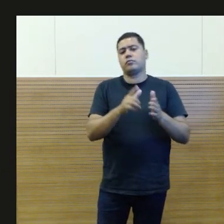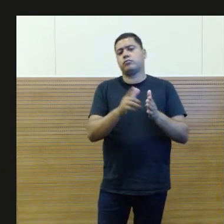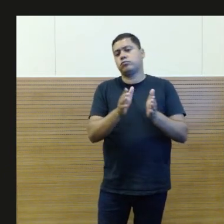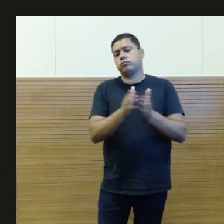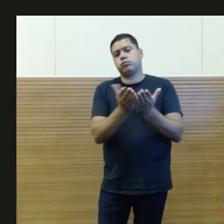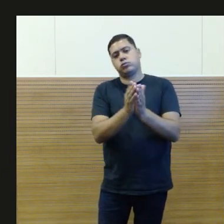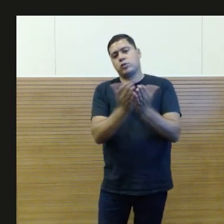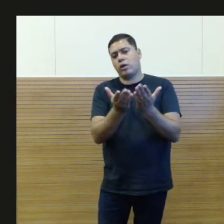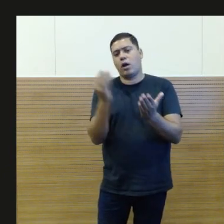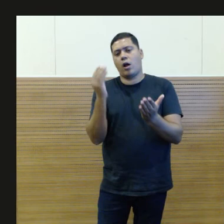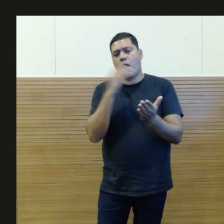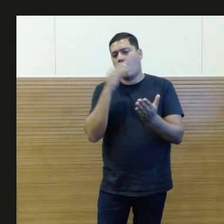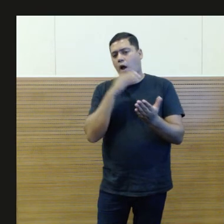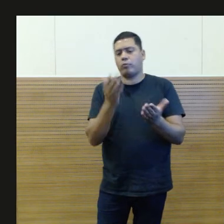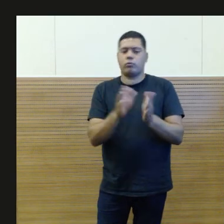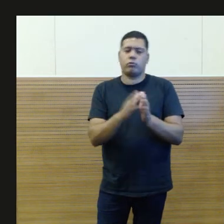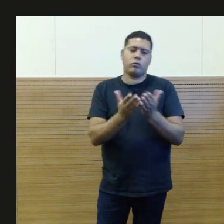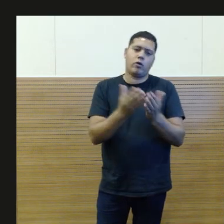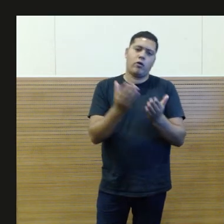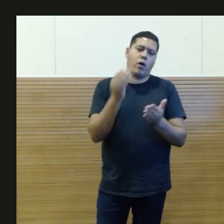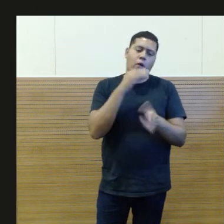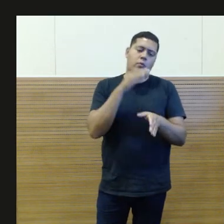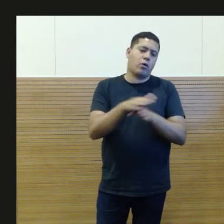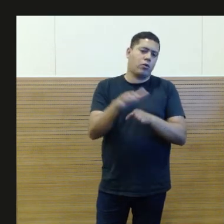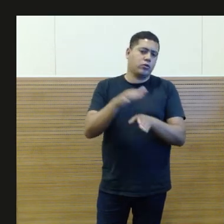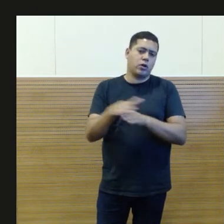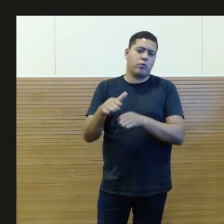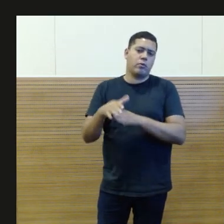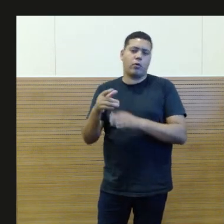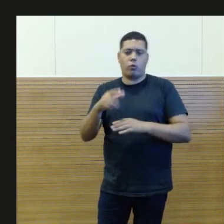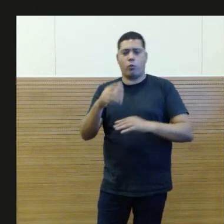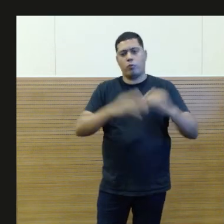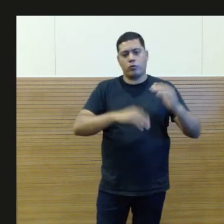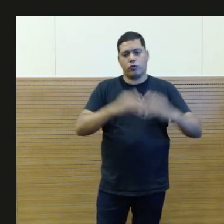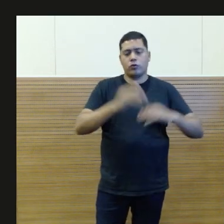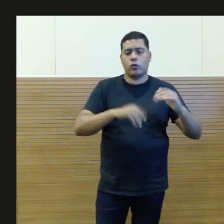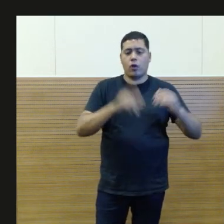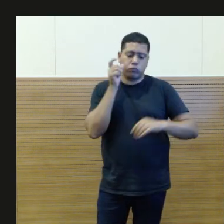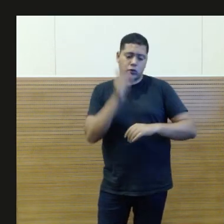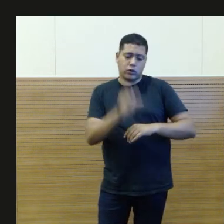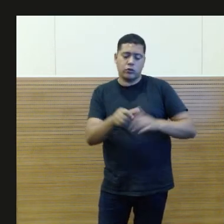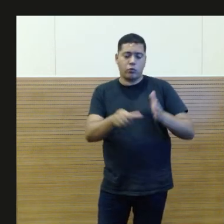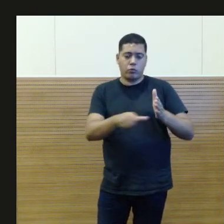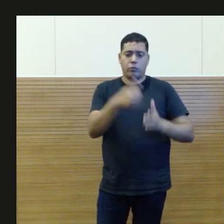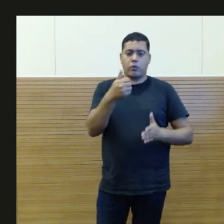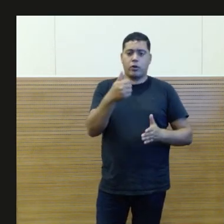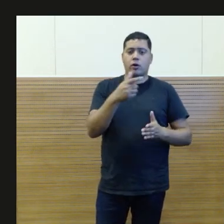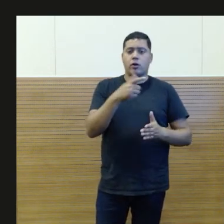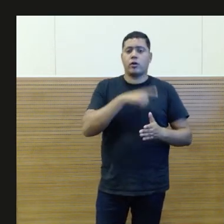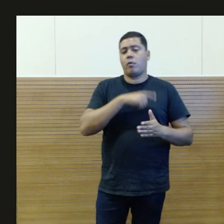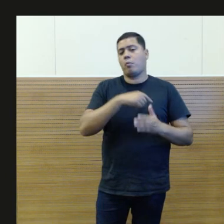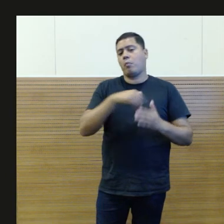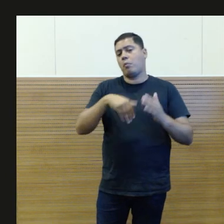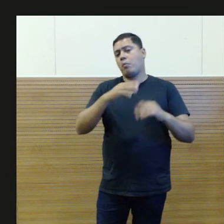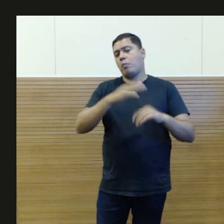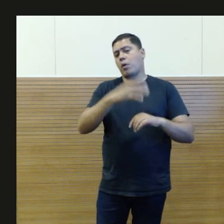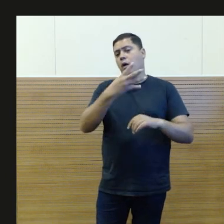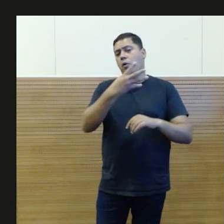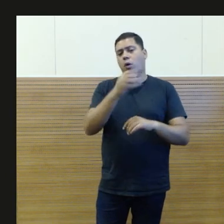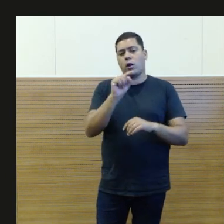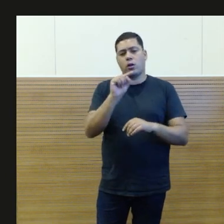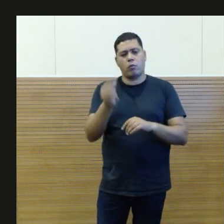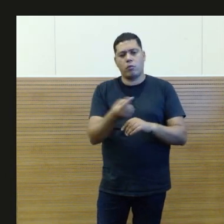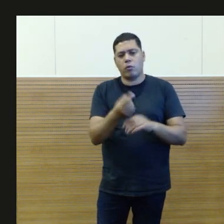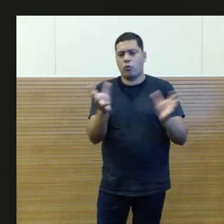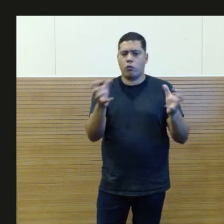in all sectors that may contribute for the Brazilian population to put this recommendation in practice. And we must